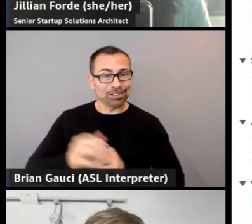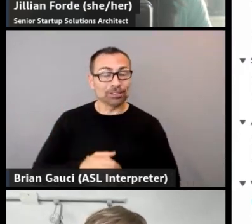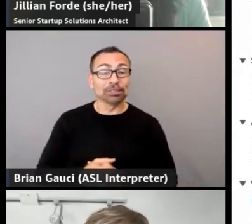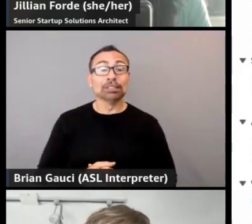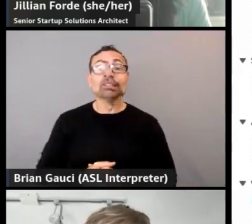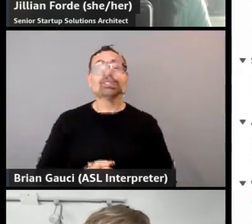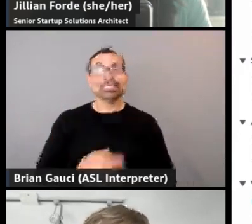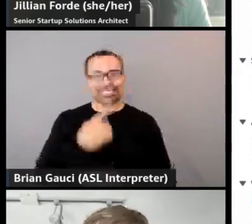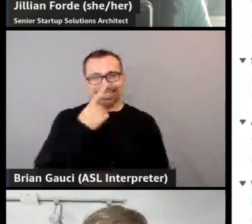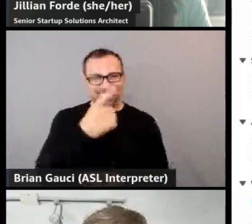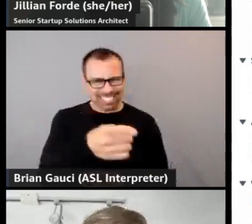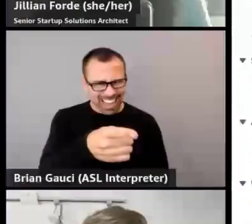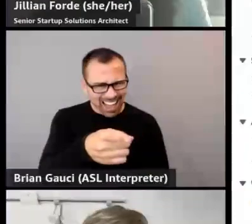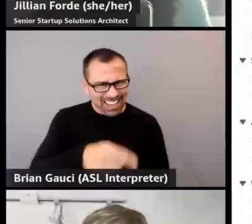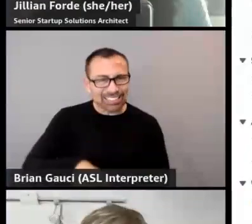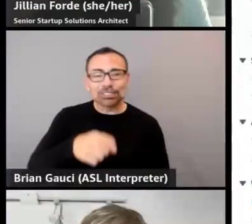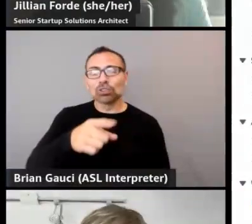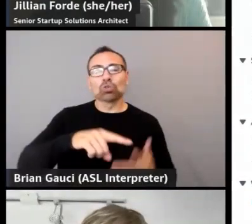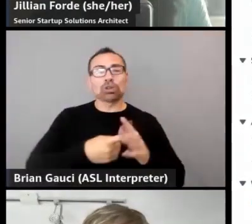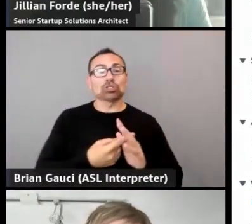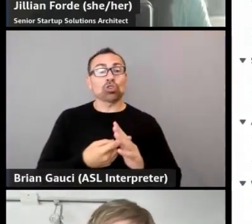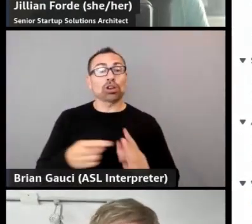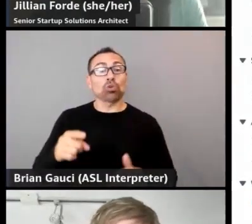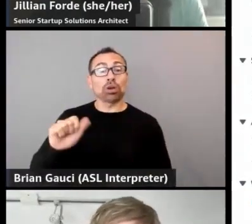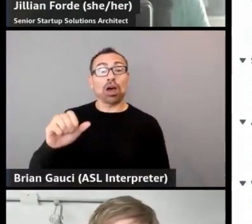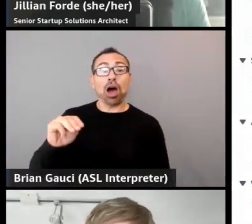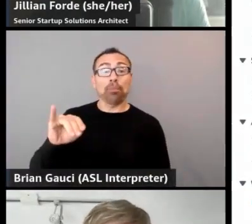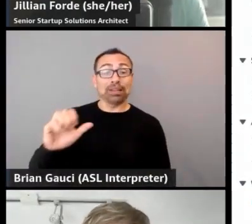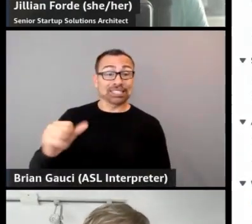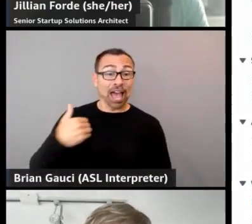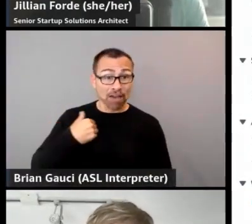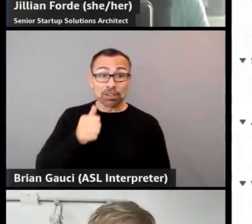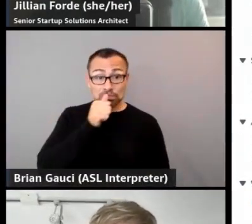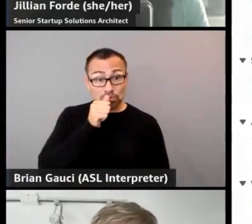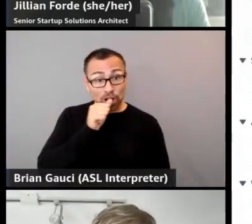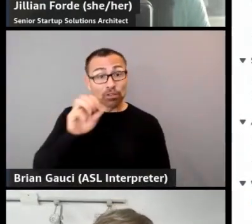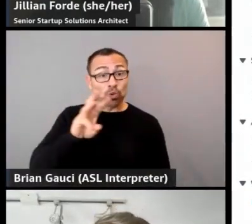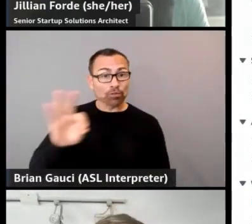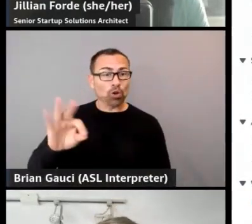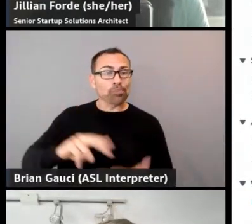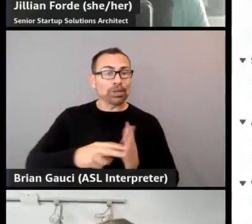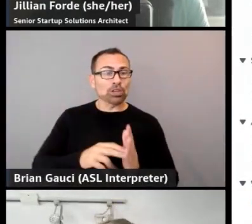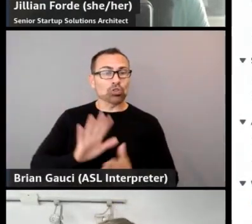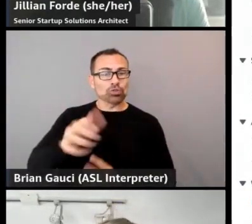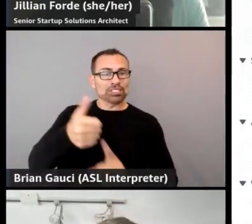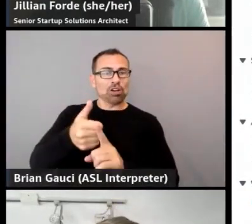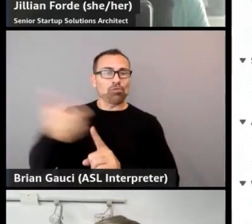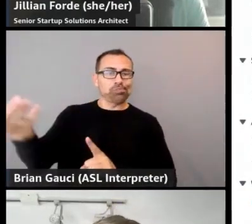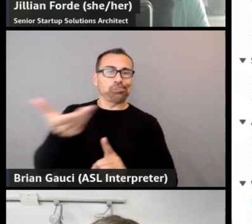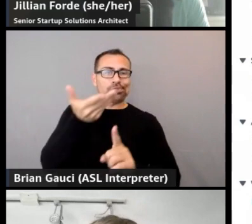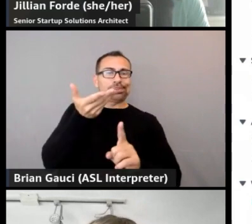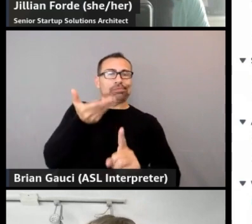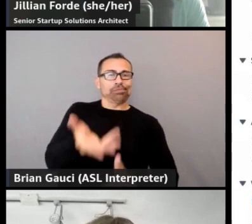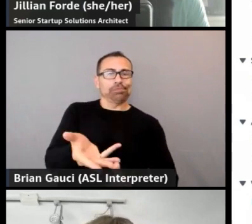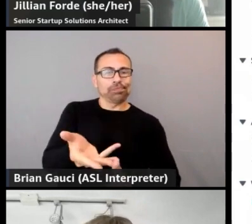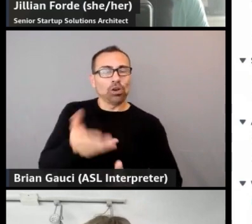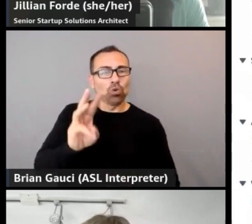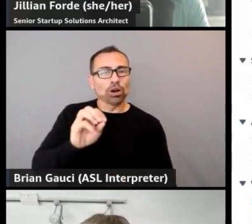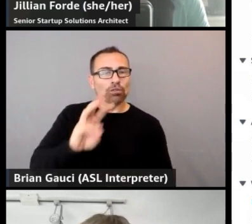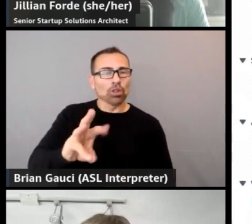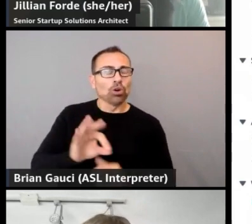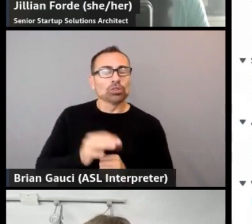started out with Amazon Omics having private workflows, and these are basically bring your own workflows, right? So if you have your own